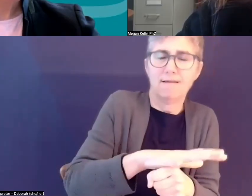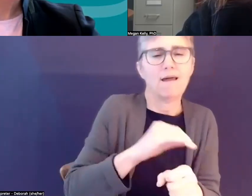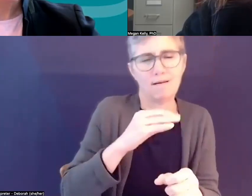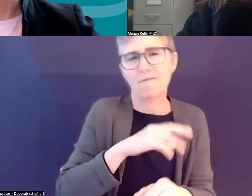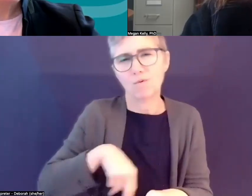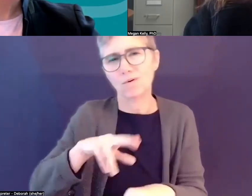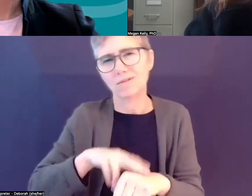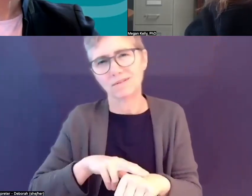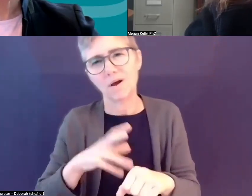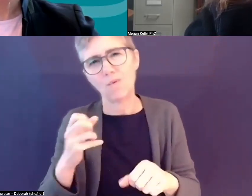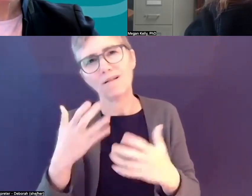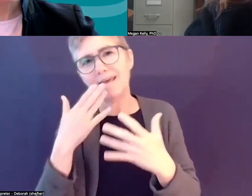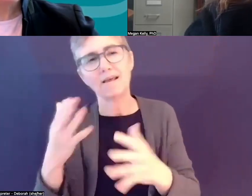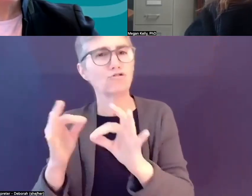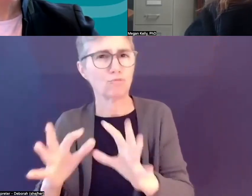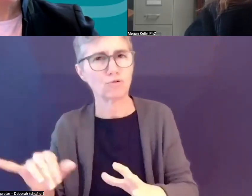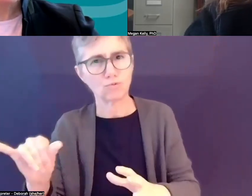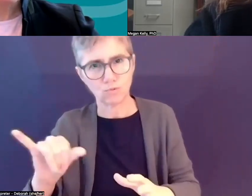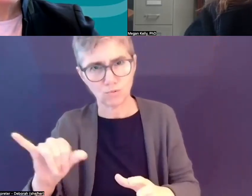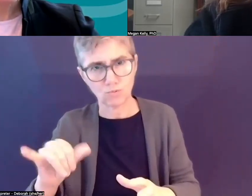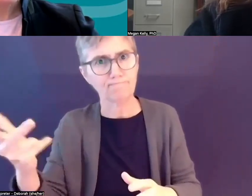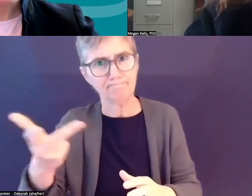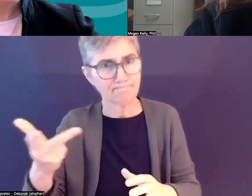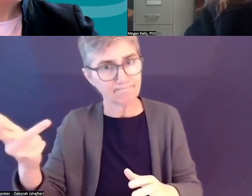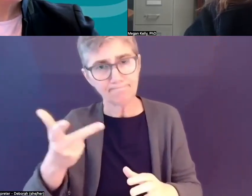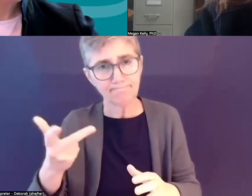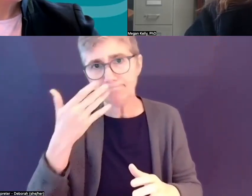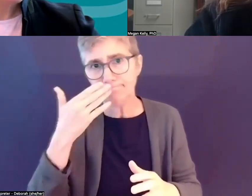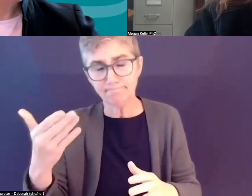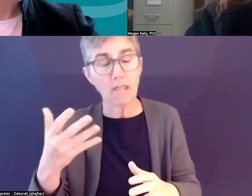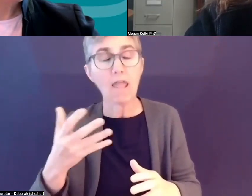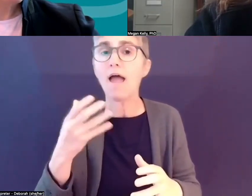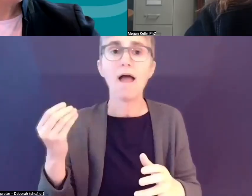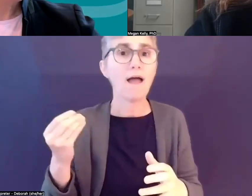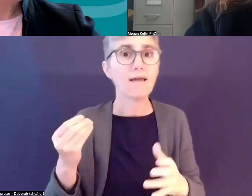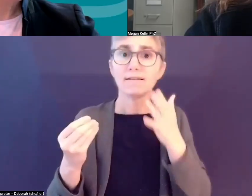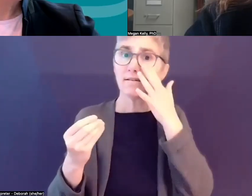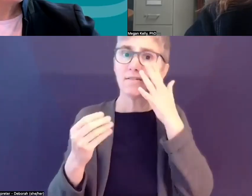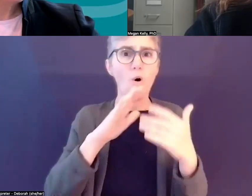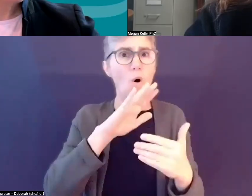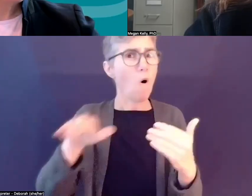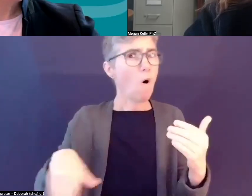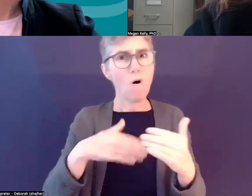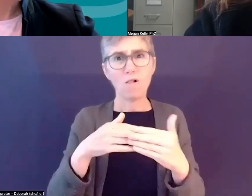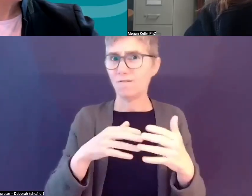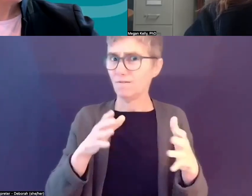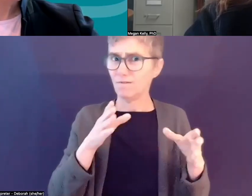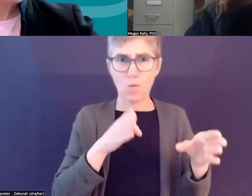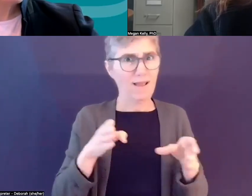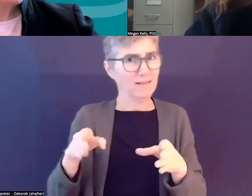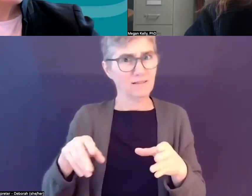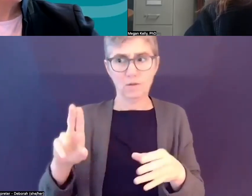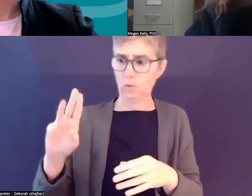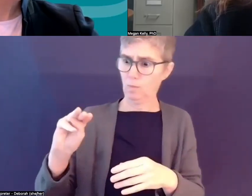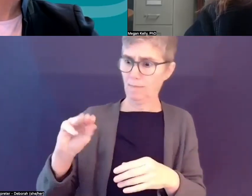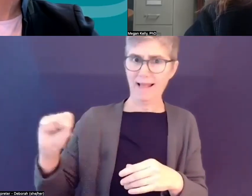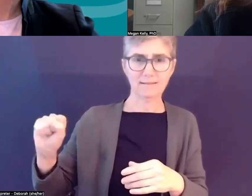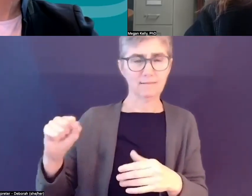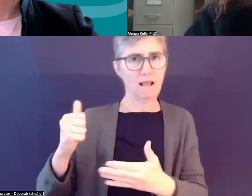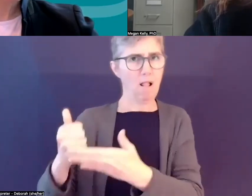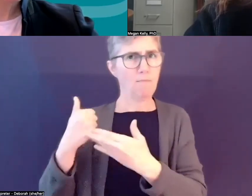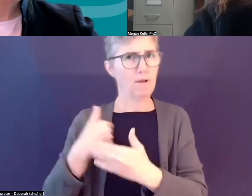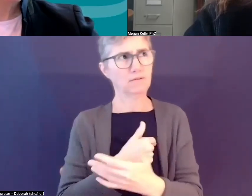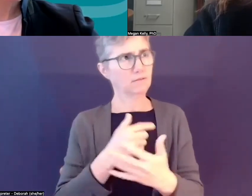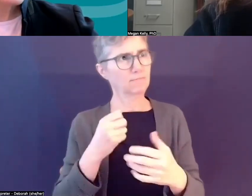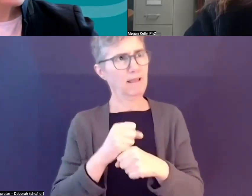to thank the interpreters very much, and all of the ways that UMass helps us make this